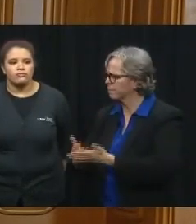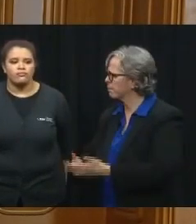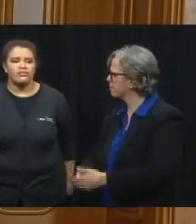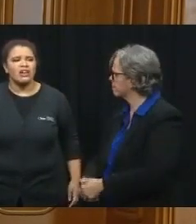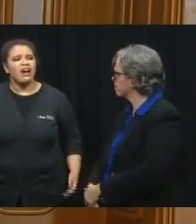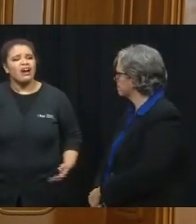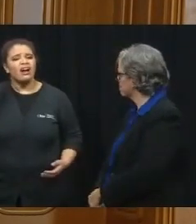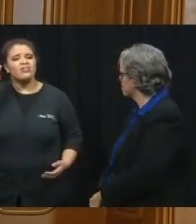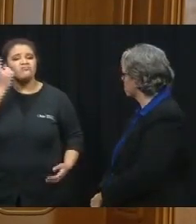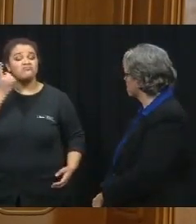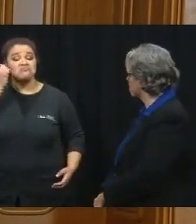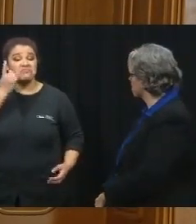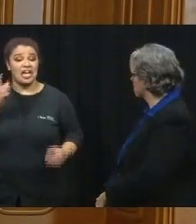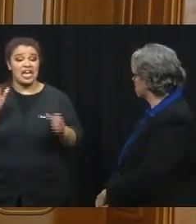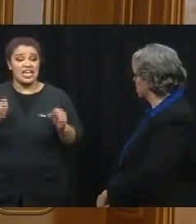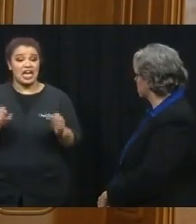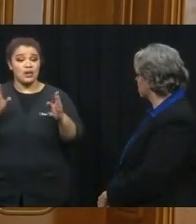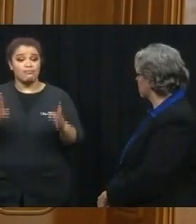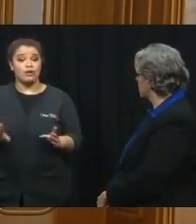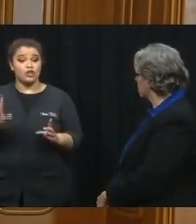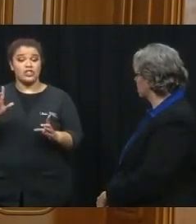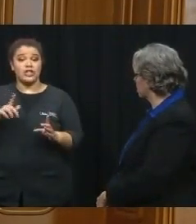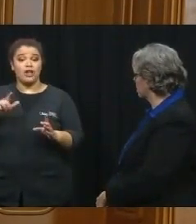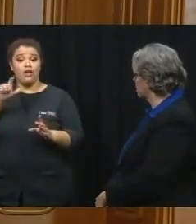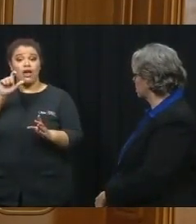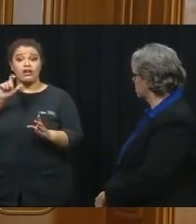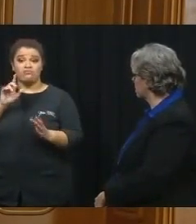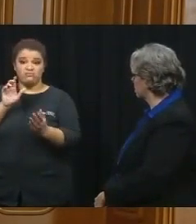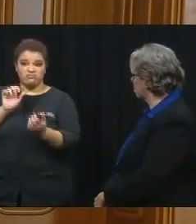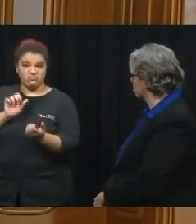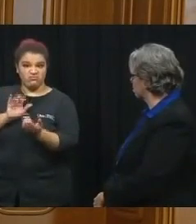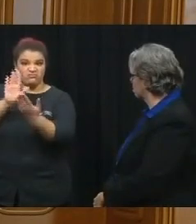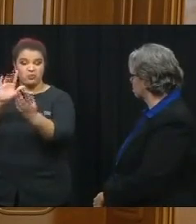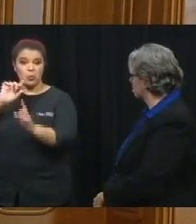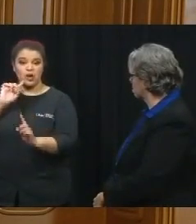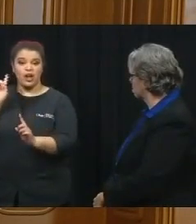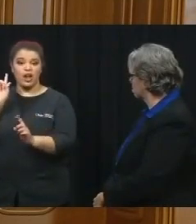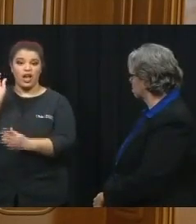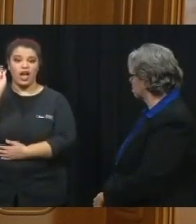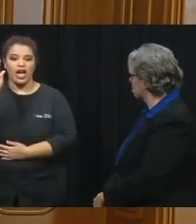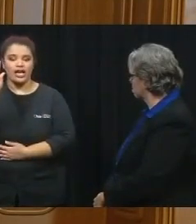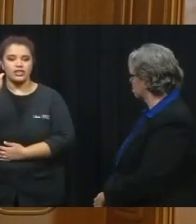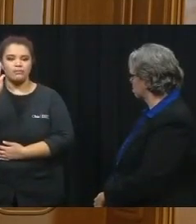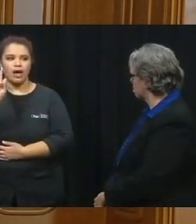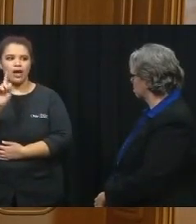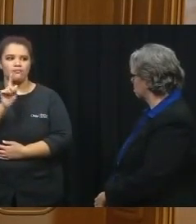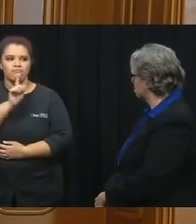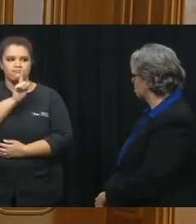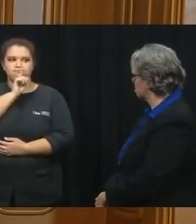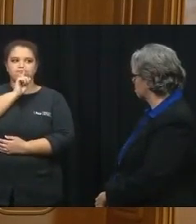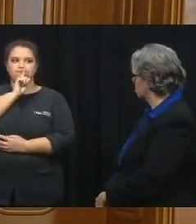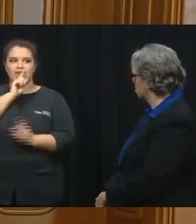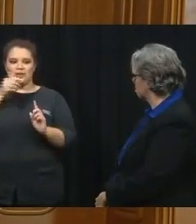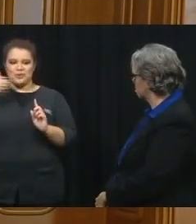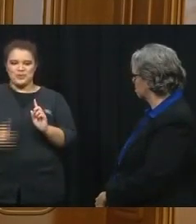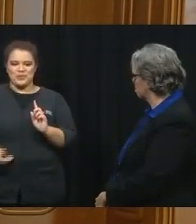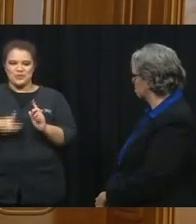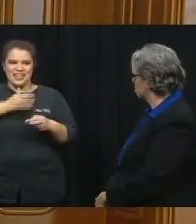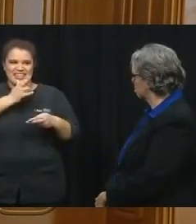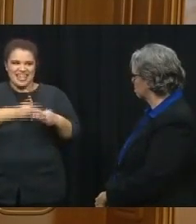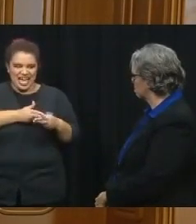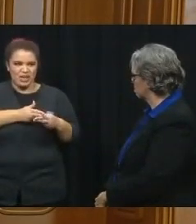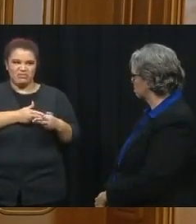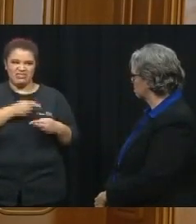lose their jobs if they do speak out. Well, they can certainly do that. I'll go back to my experience as